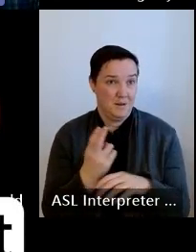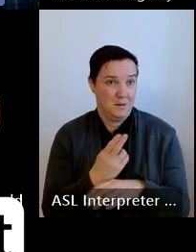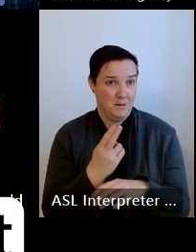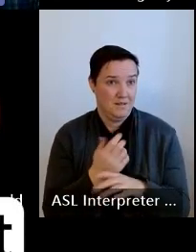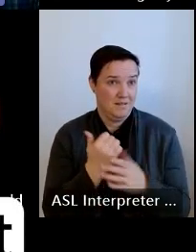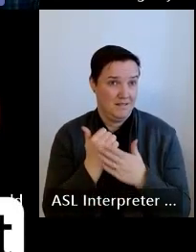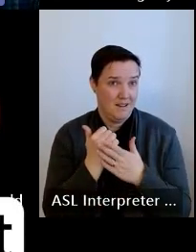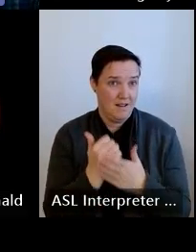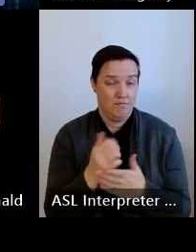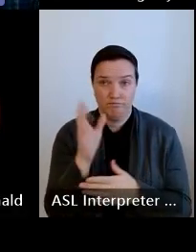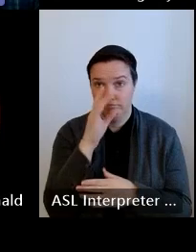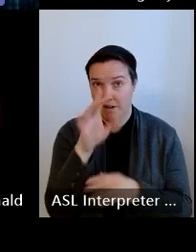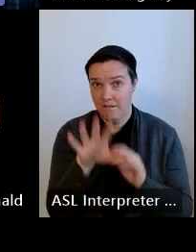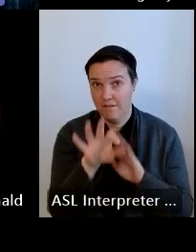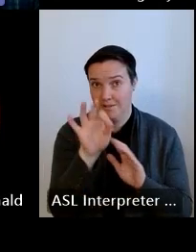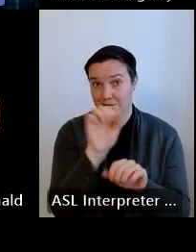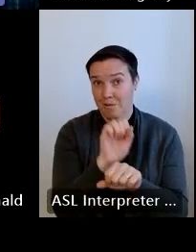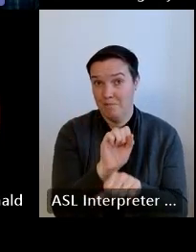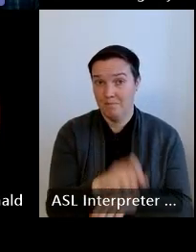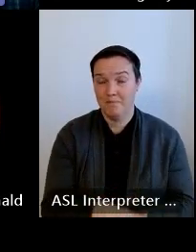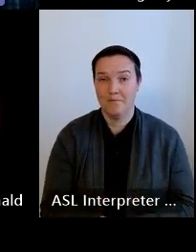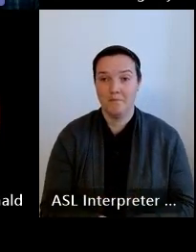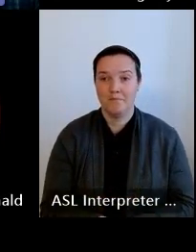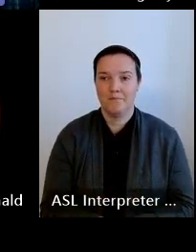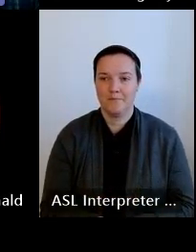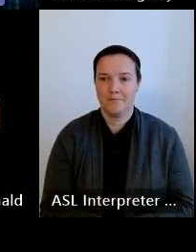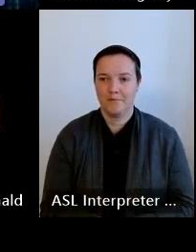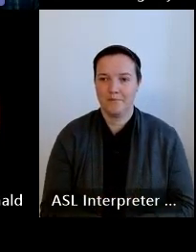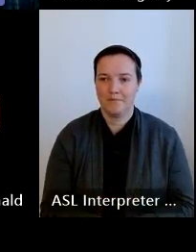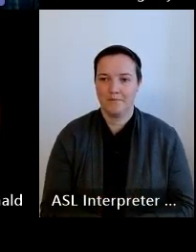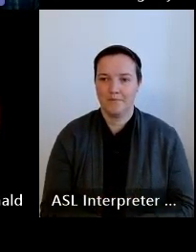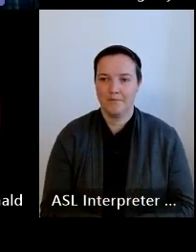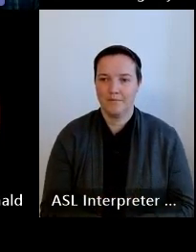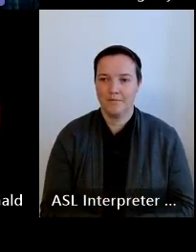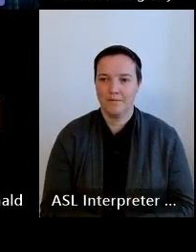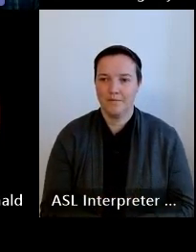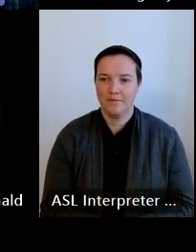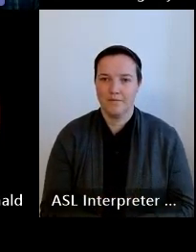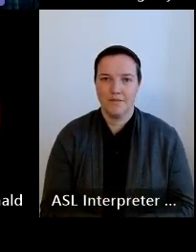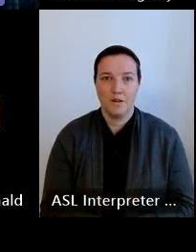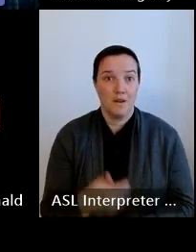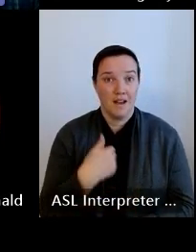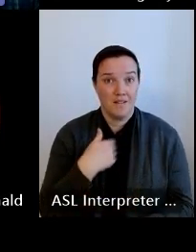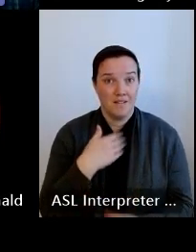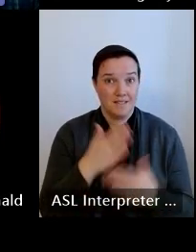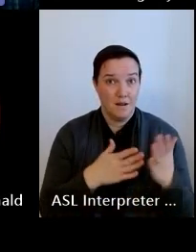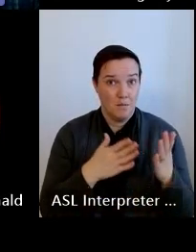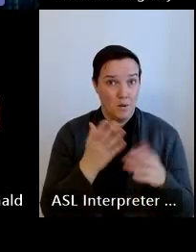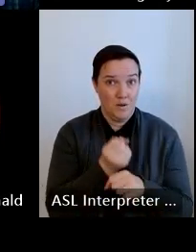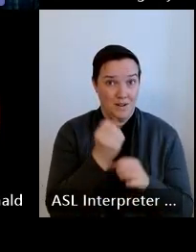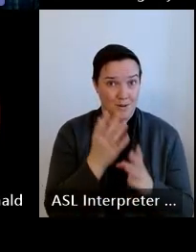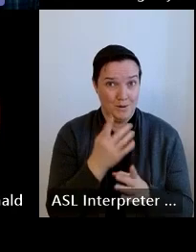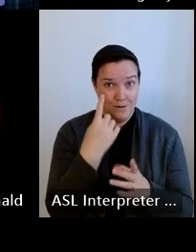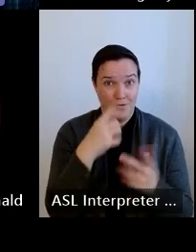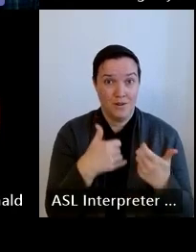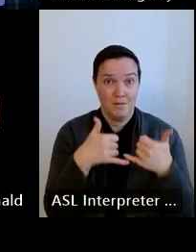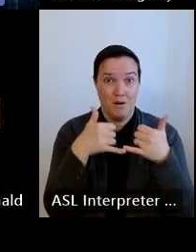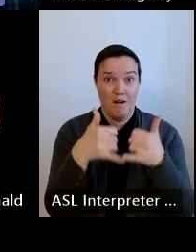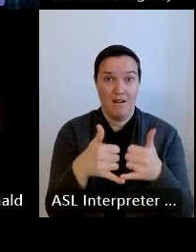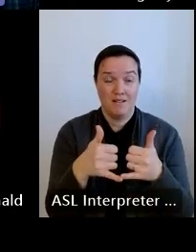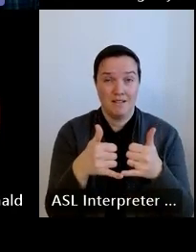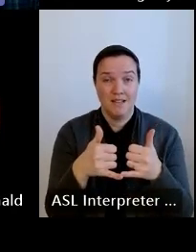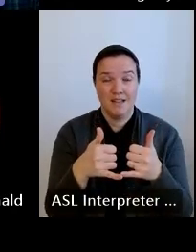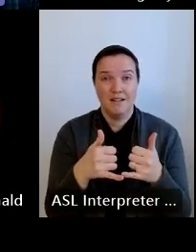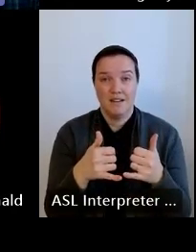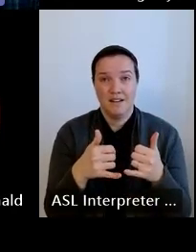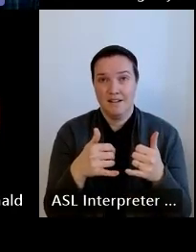find employment. We also have some prize winners for the draw